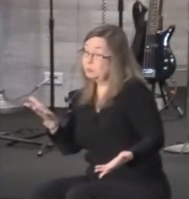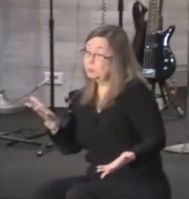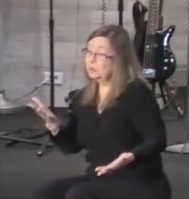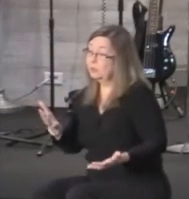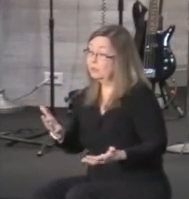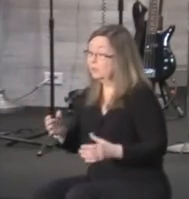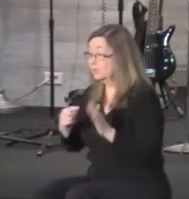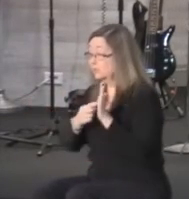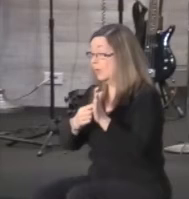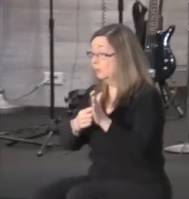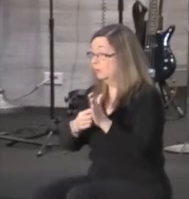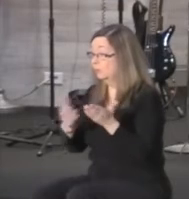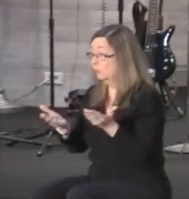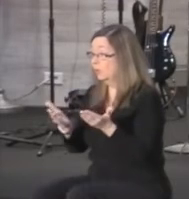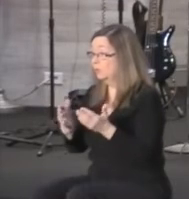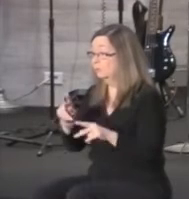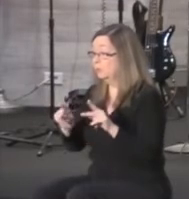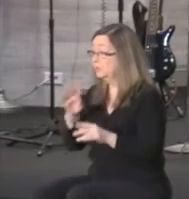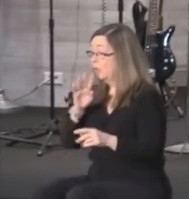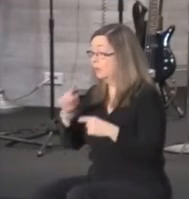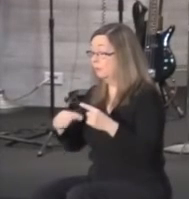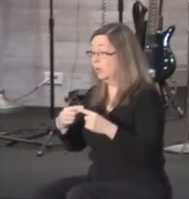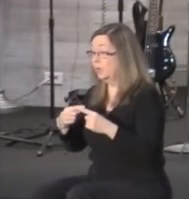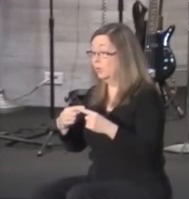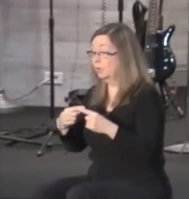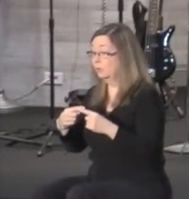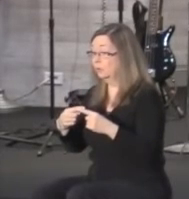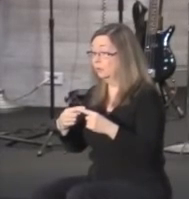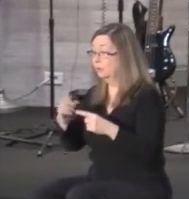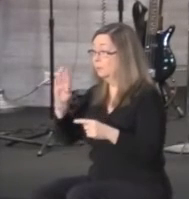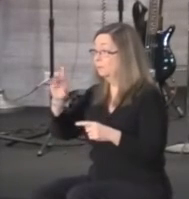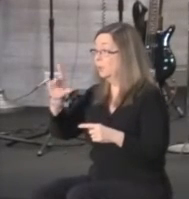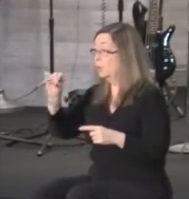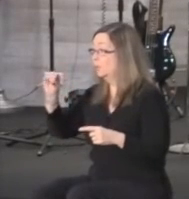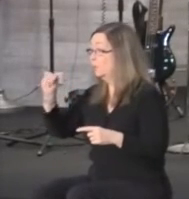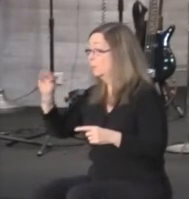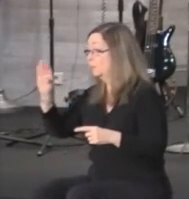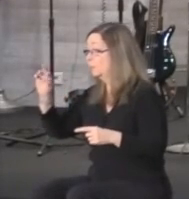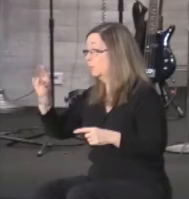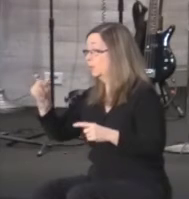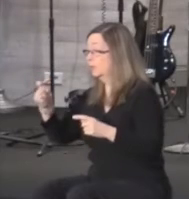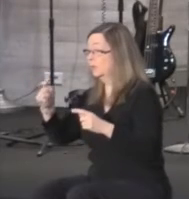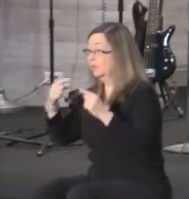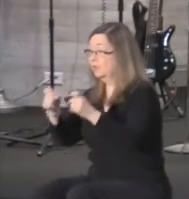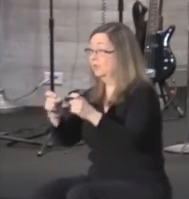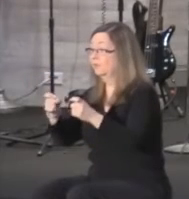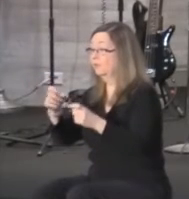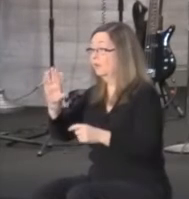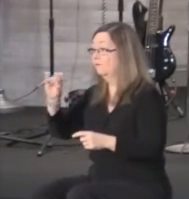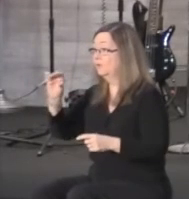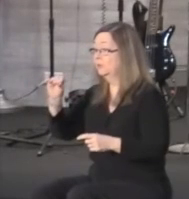And the example was, you know, they talked about Bloomberg gave $50 million, and if, you know, they broke it down, everybody could